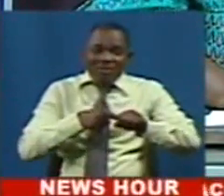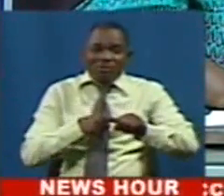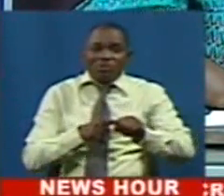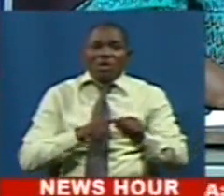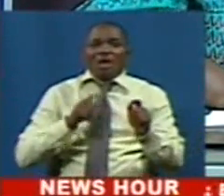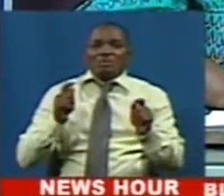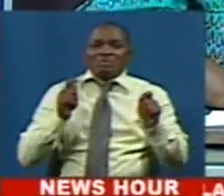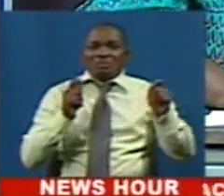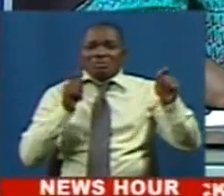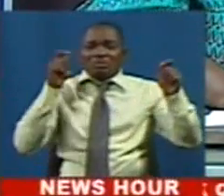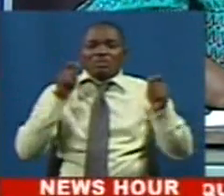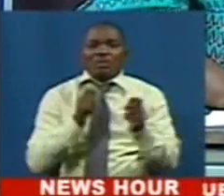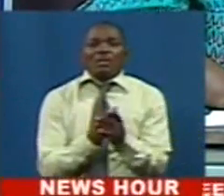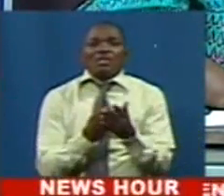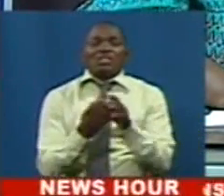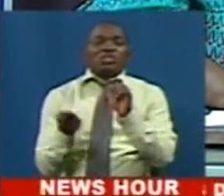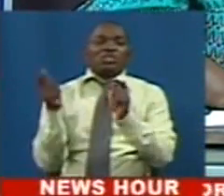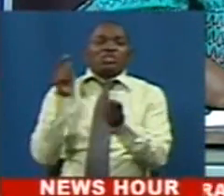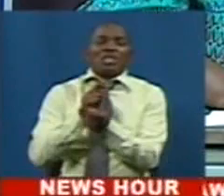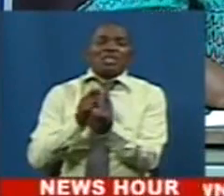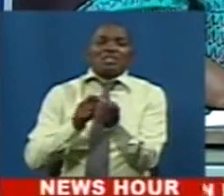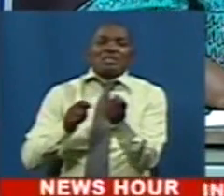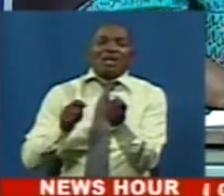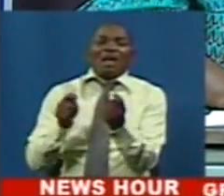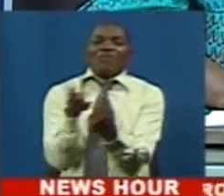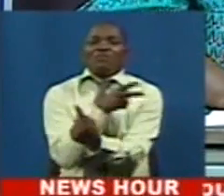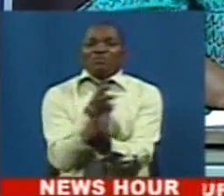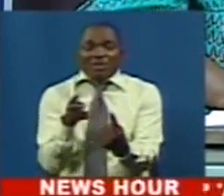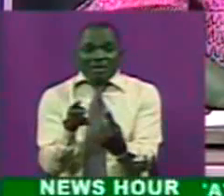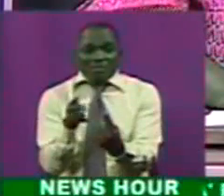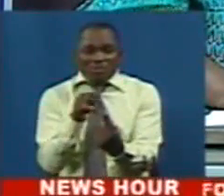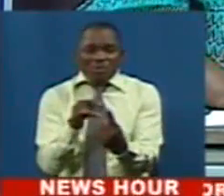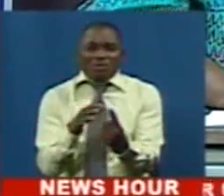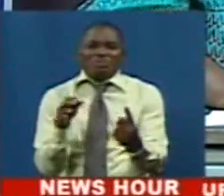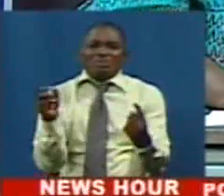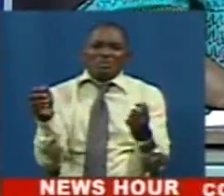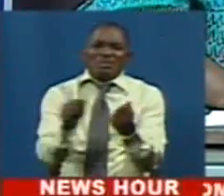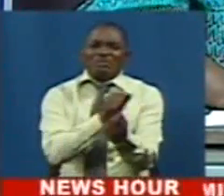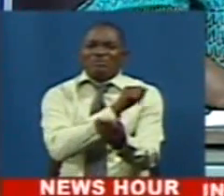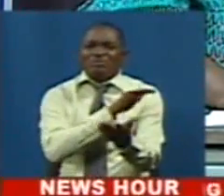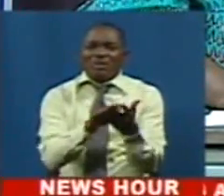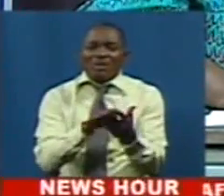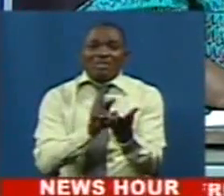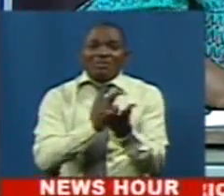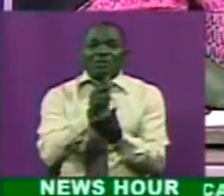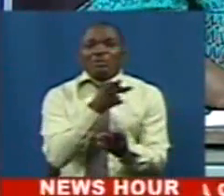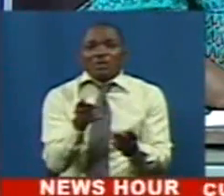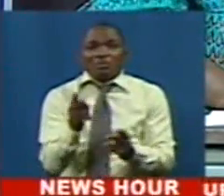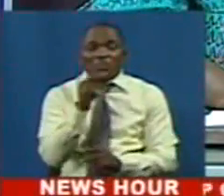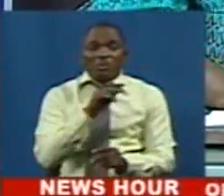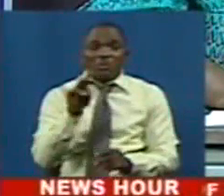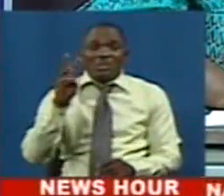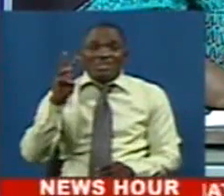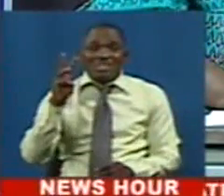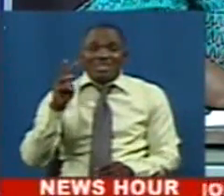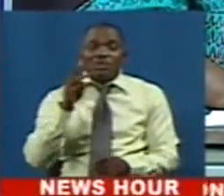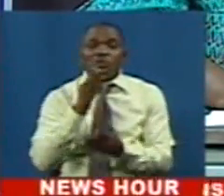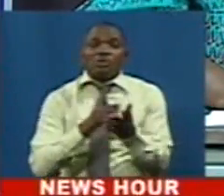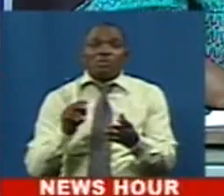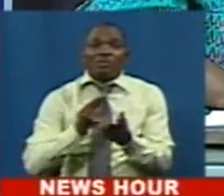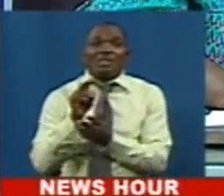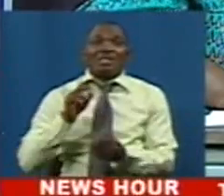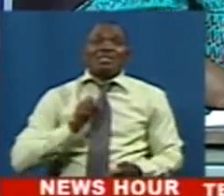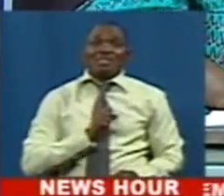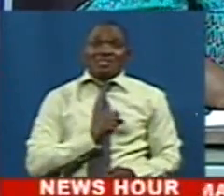violent. Aside from the extensive damage to the university's property, at least 16 vehicles belonging to some staff of the